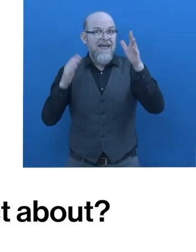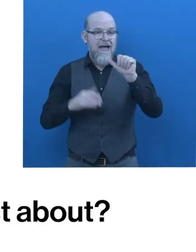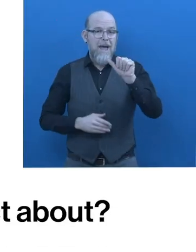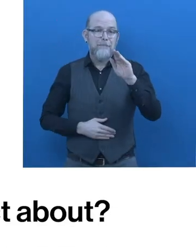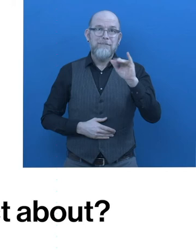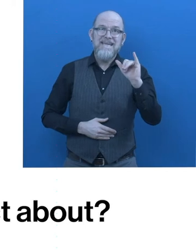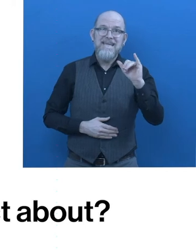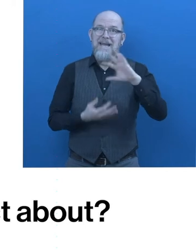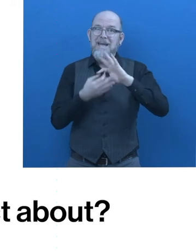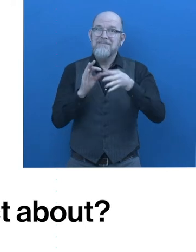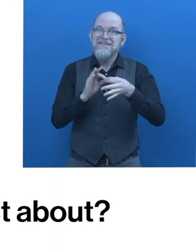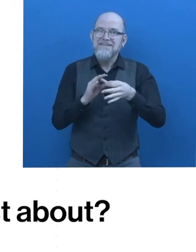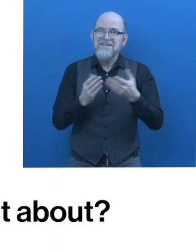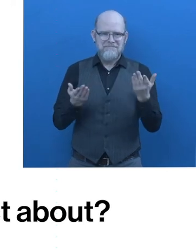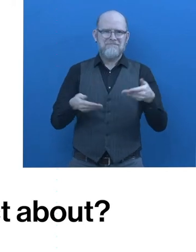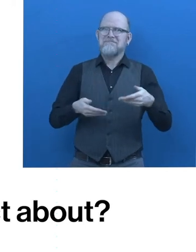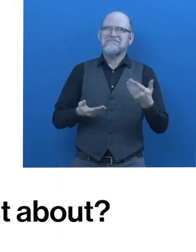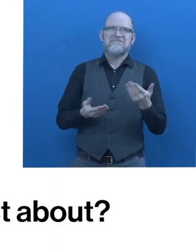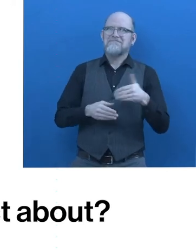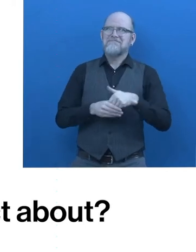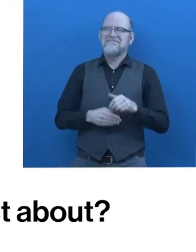What is IKEA Abylimpics project about?